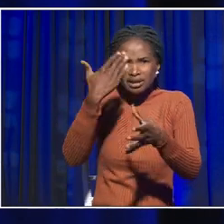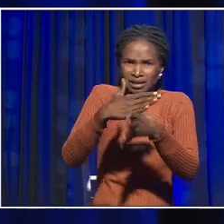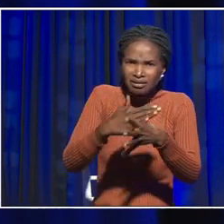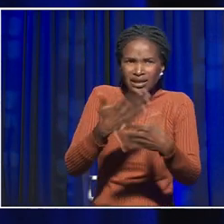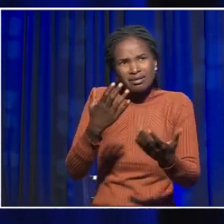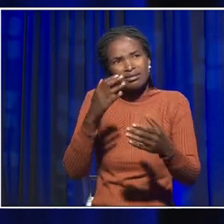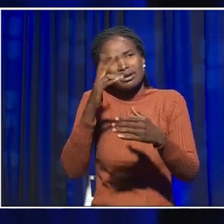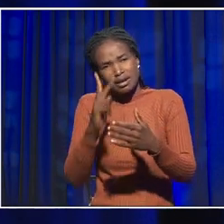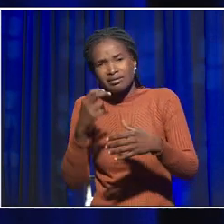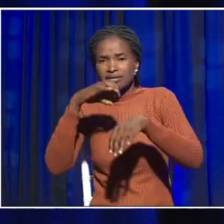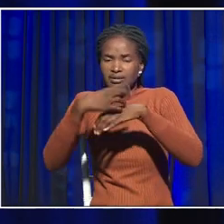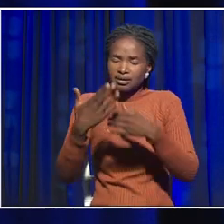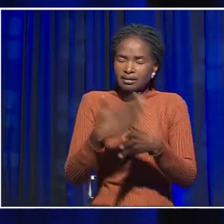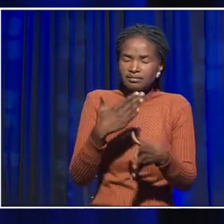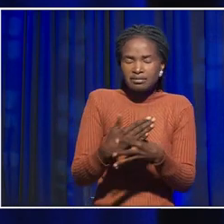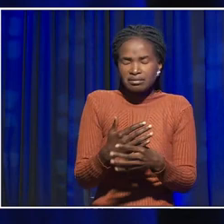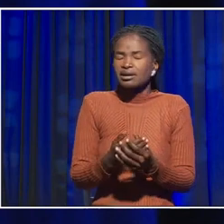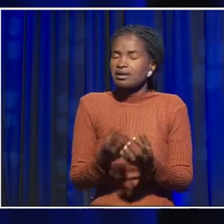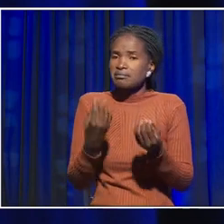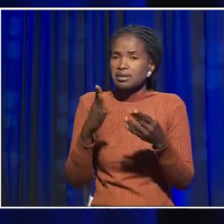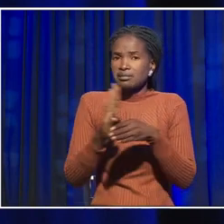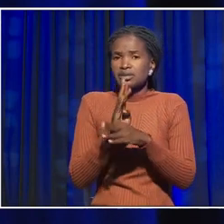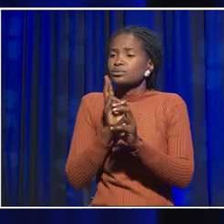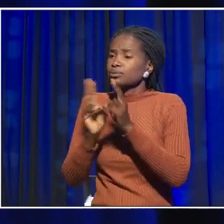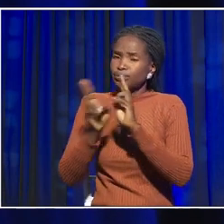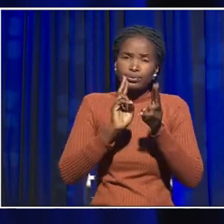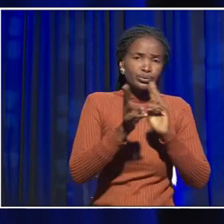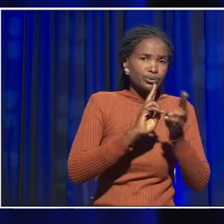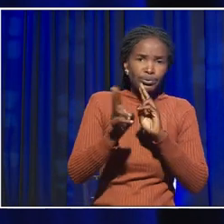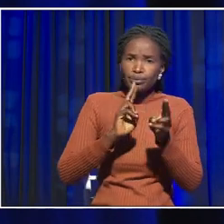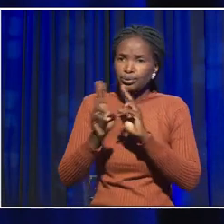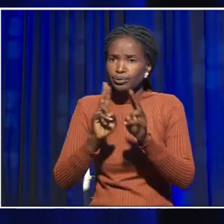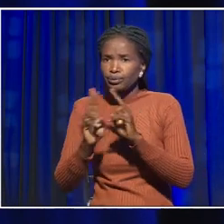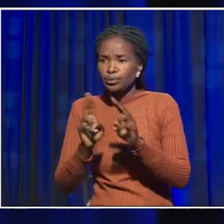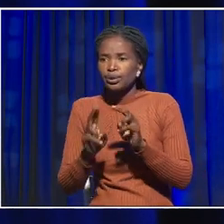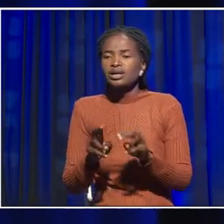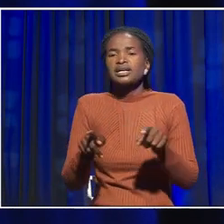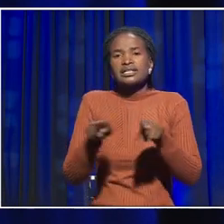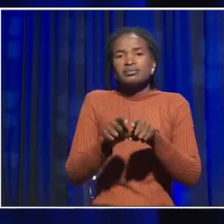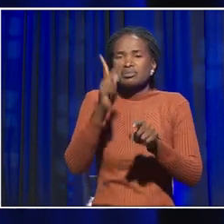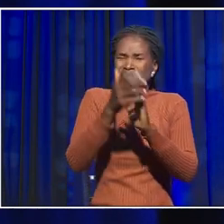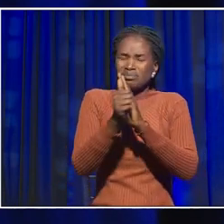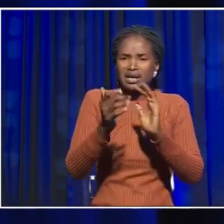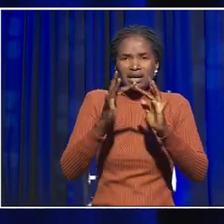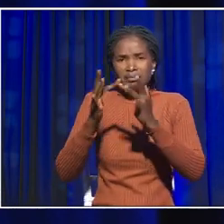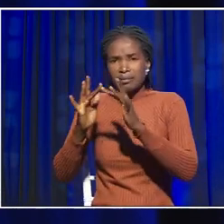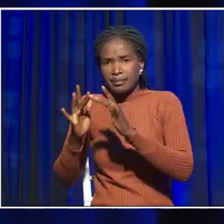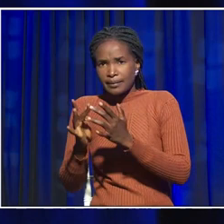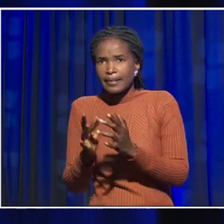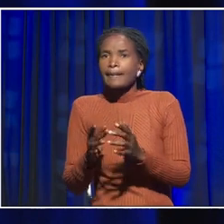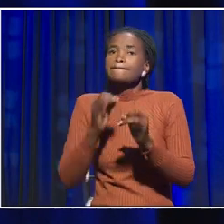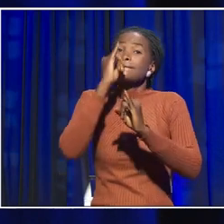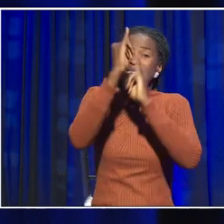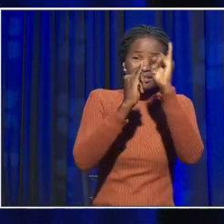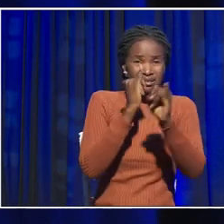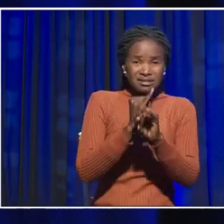discussed. We discuss it in our company, we discuss it in the network of digital experts and so forth. We discuss it